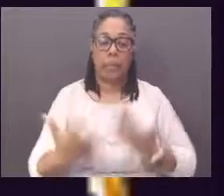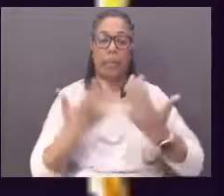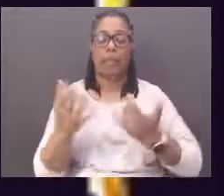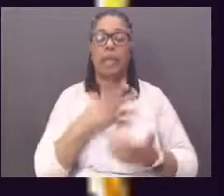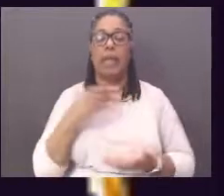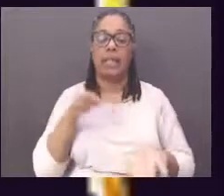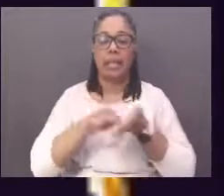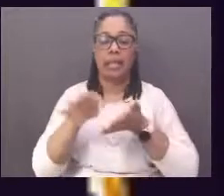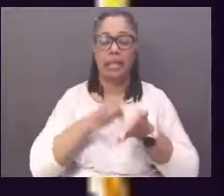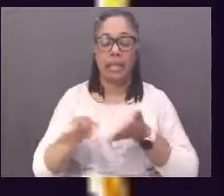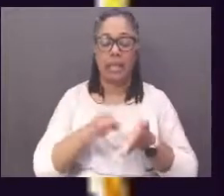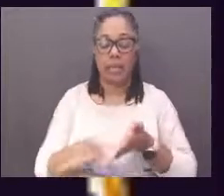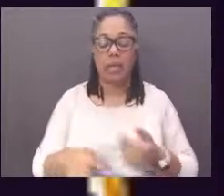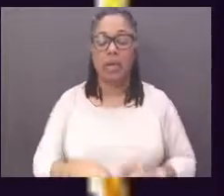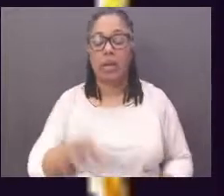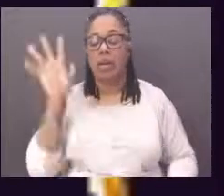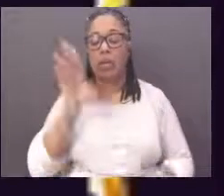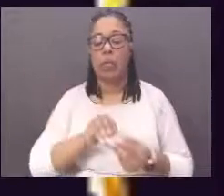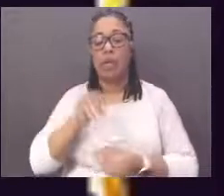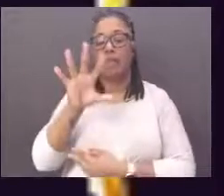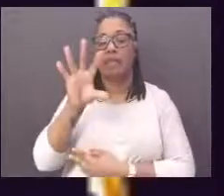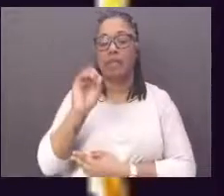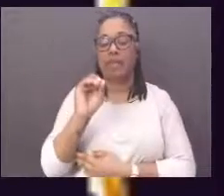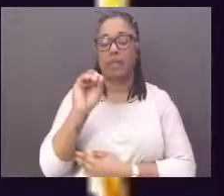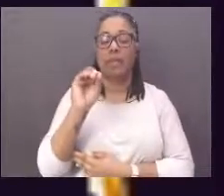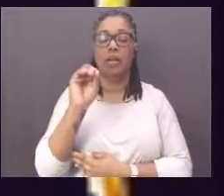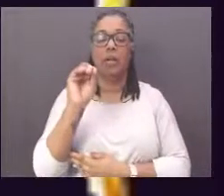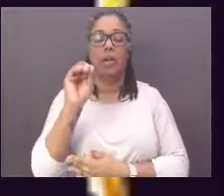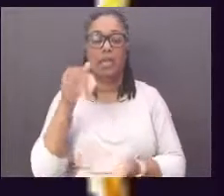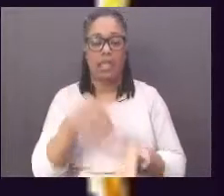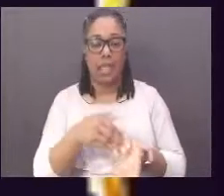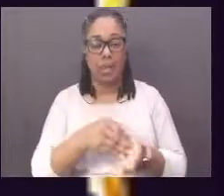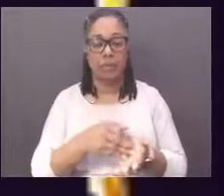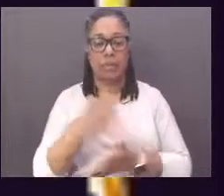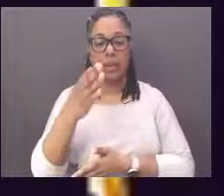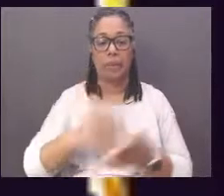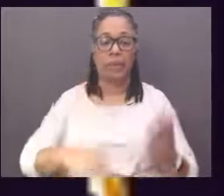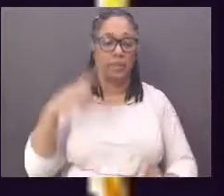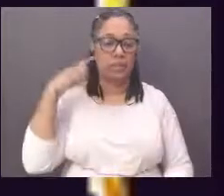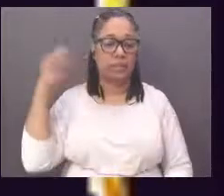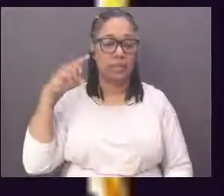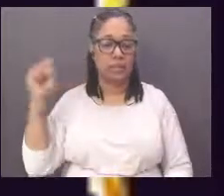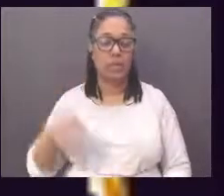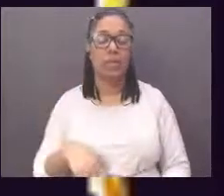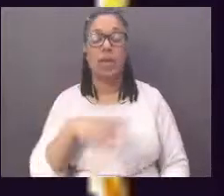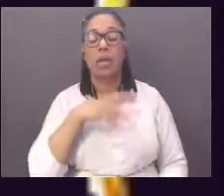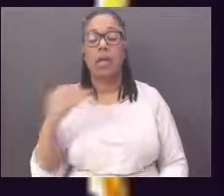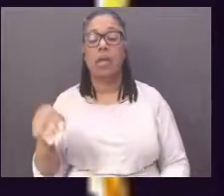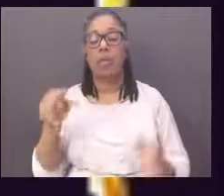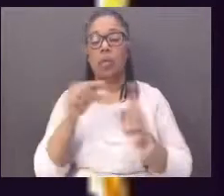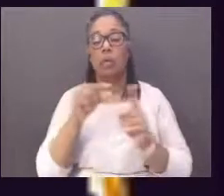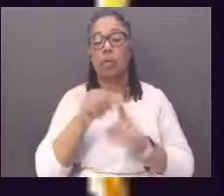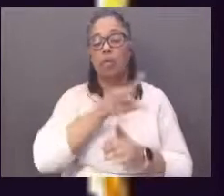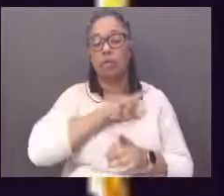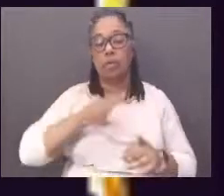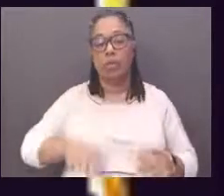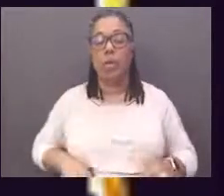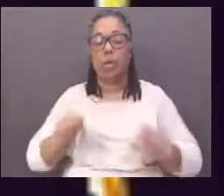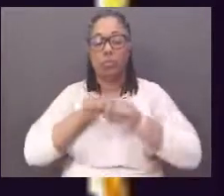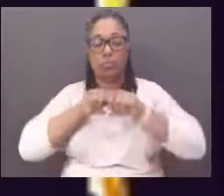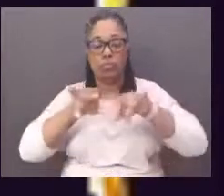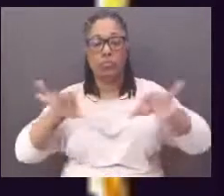it totaled 50,000 pieces of silver. So the word of the Lord grew mightily and prevailed.